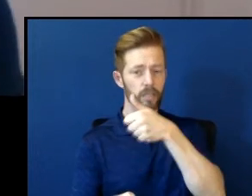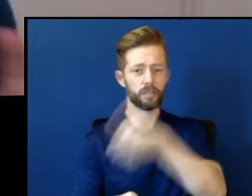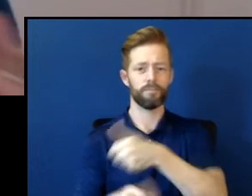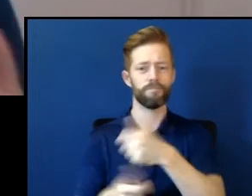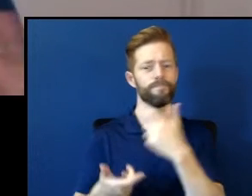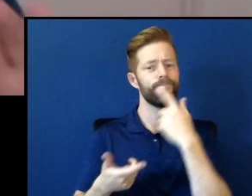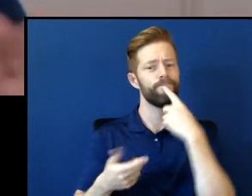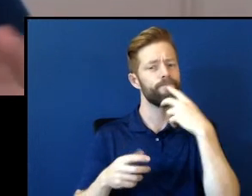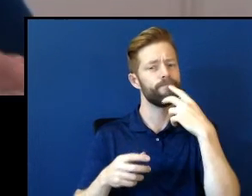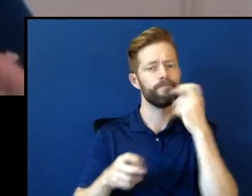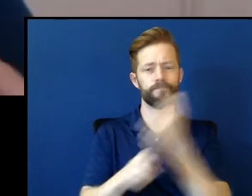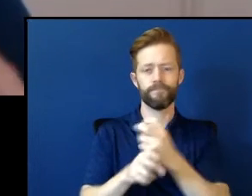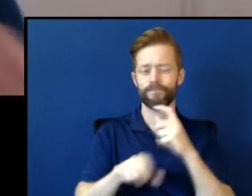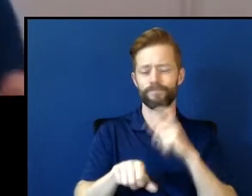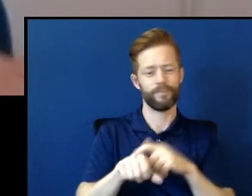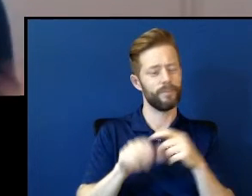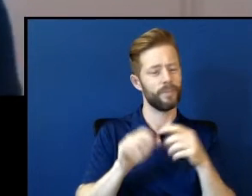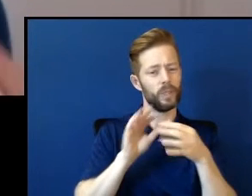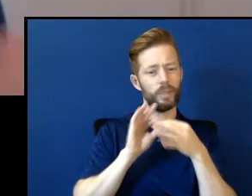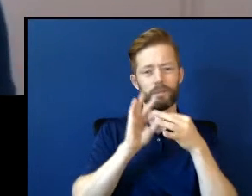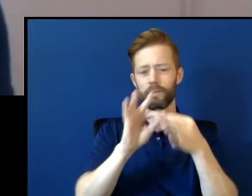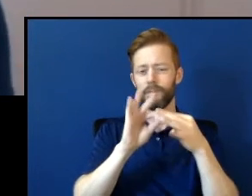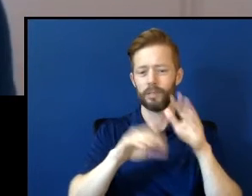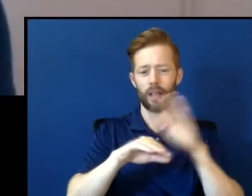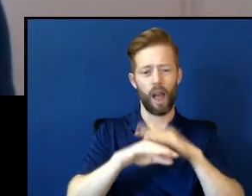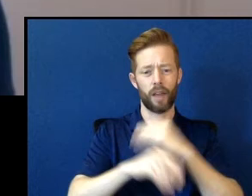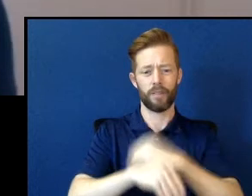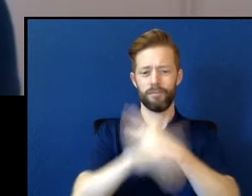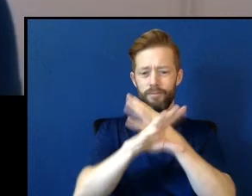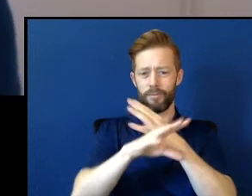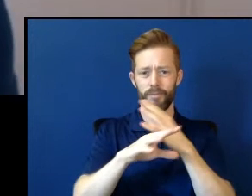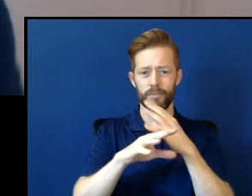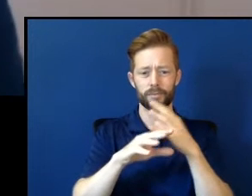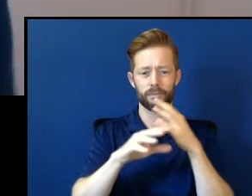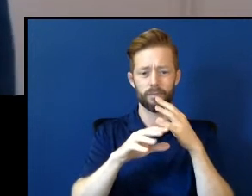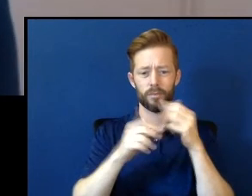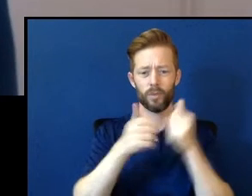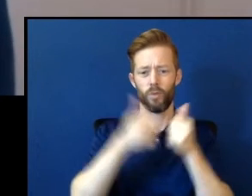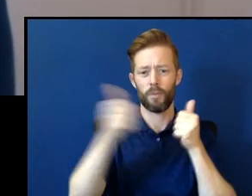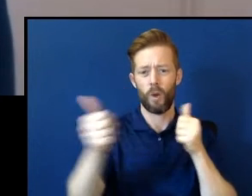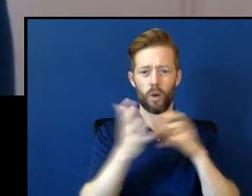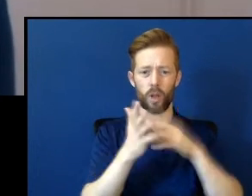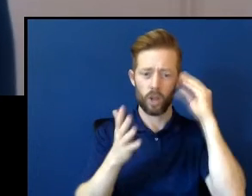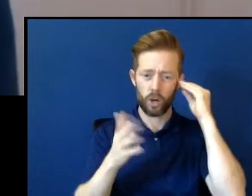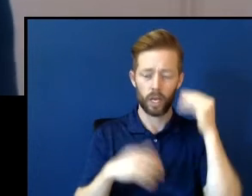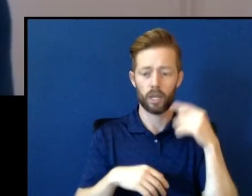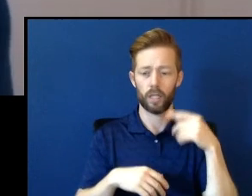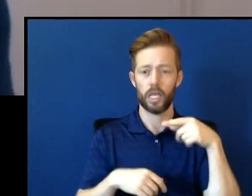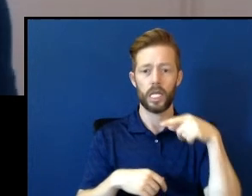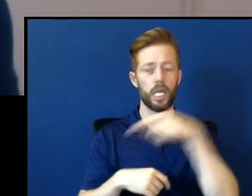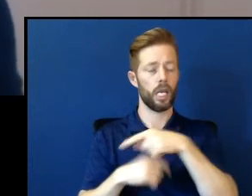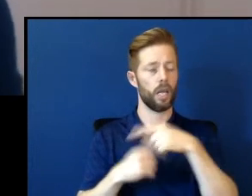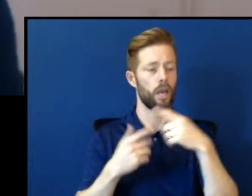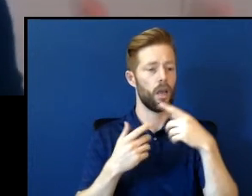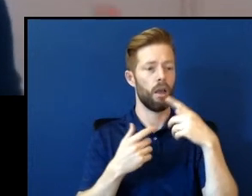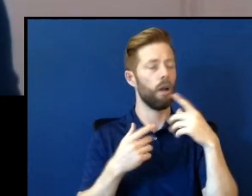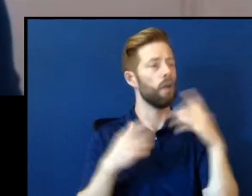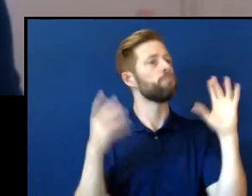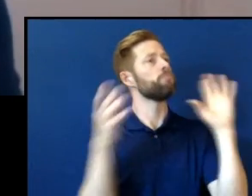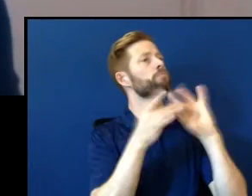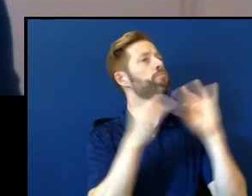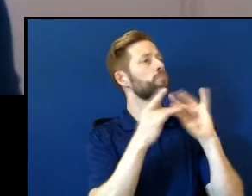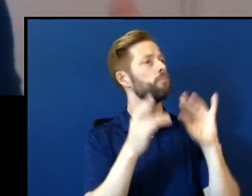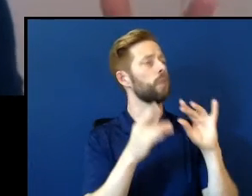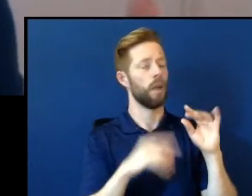time engaging with the computer and engaging over distance learning. And it was just